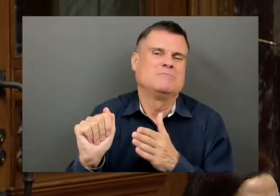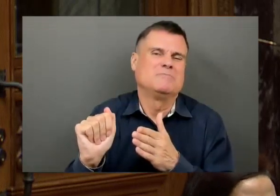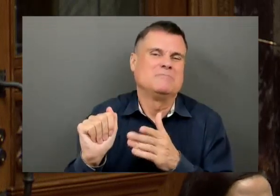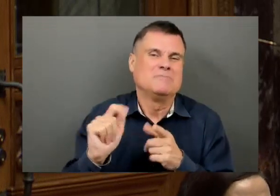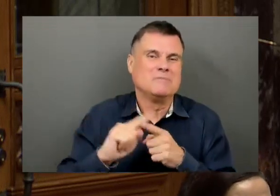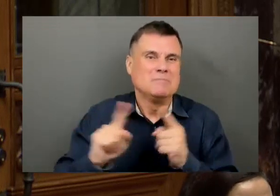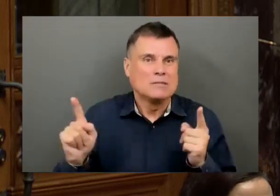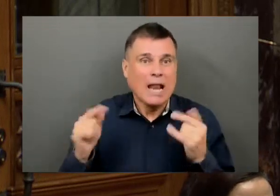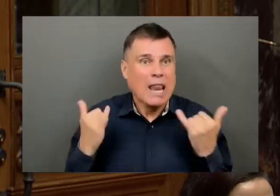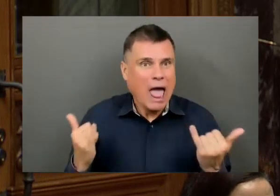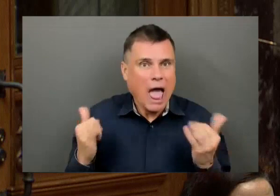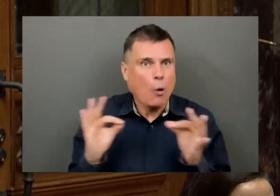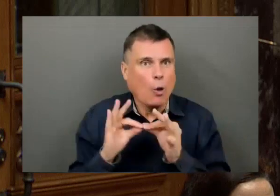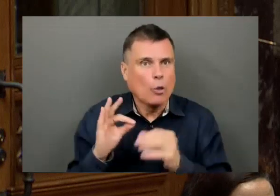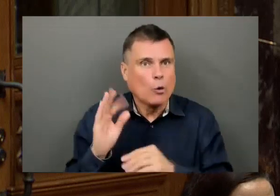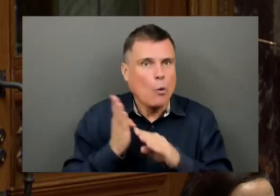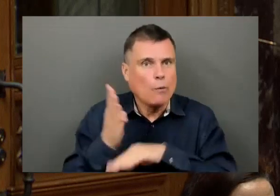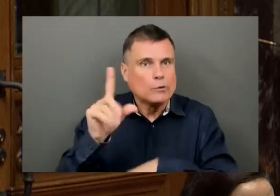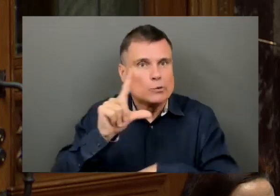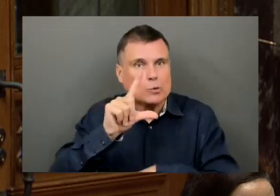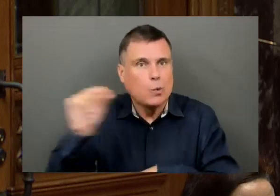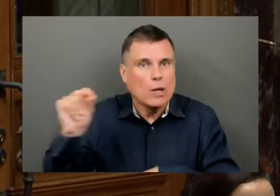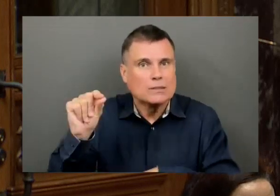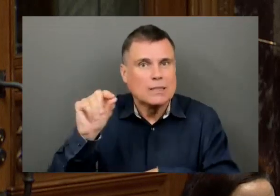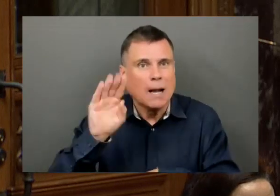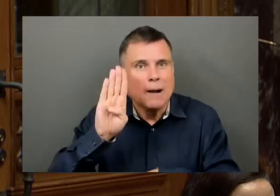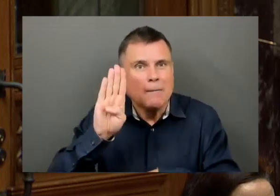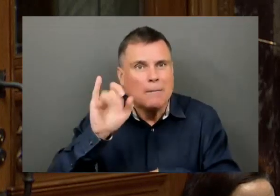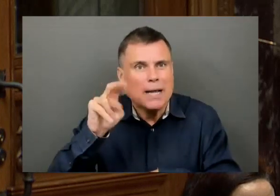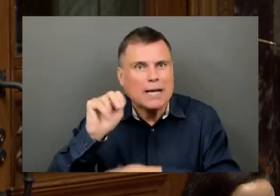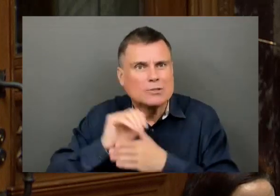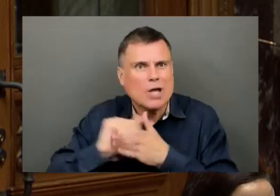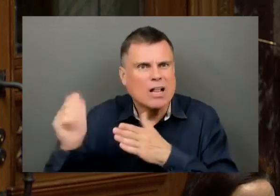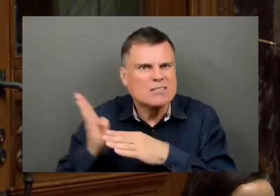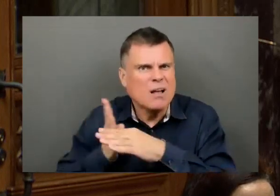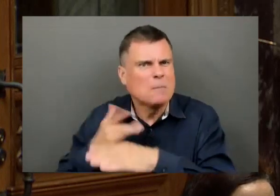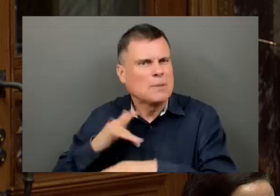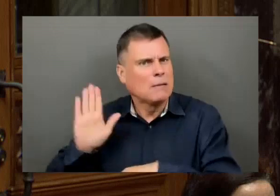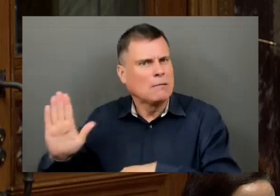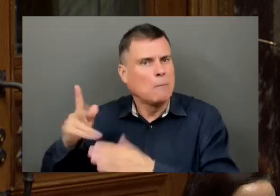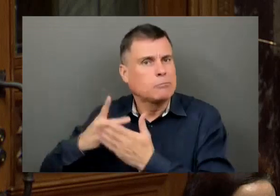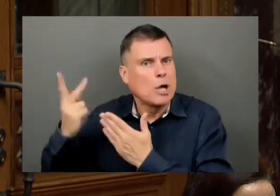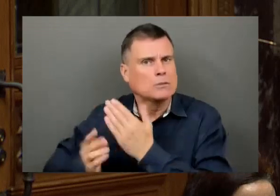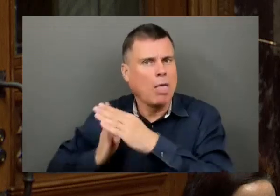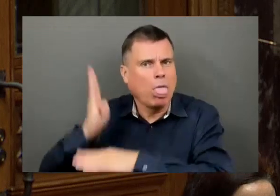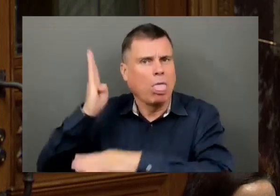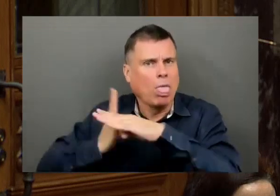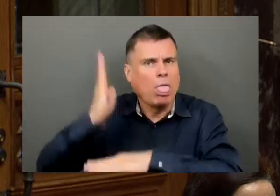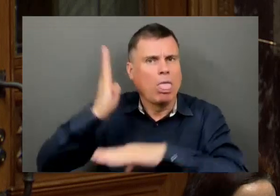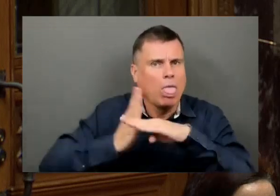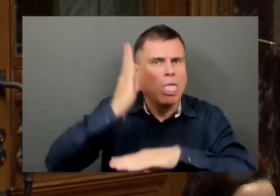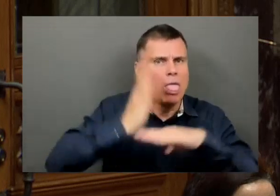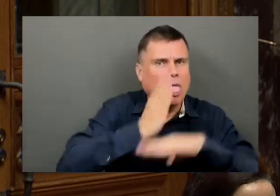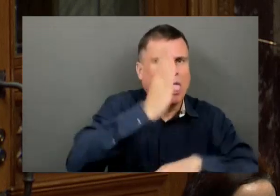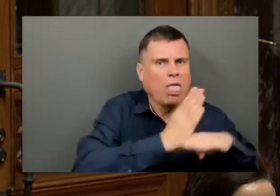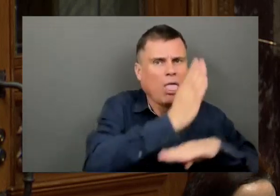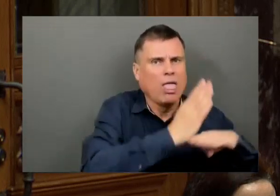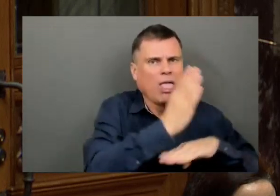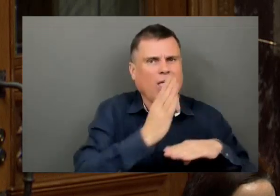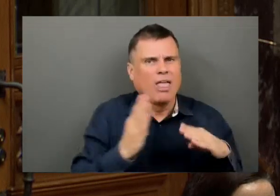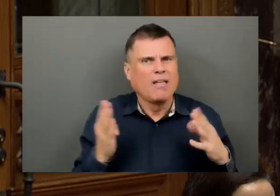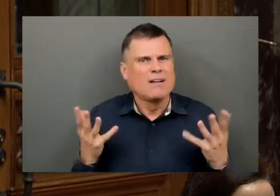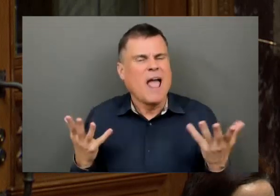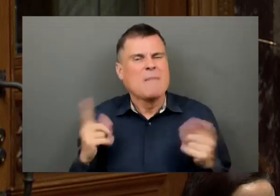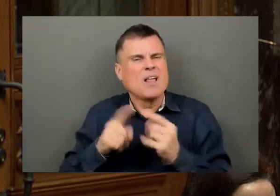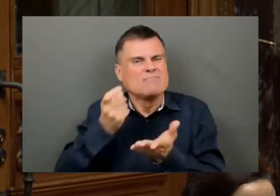owners, farmland, waterways, at-risk species, all impediments to this fossil fuel industry. What is it